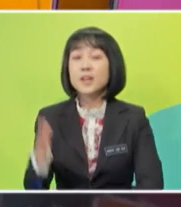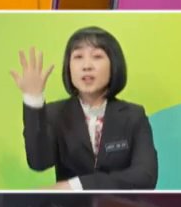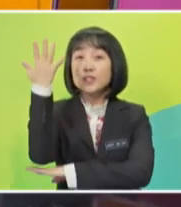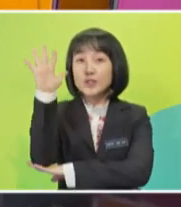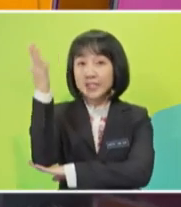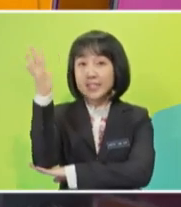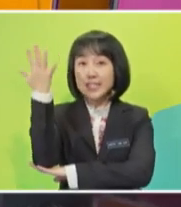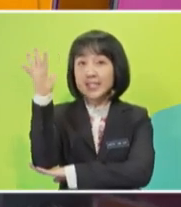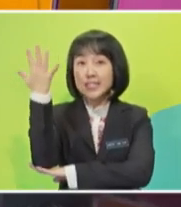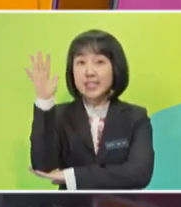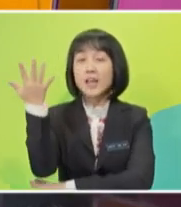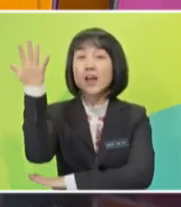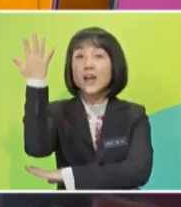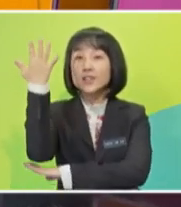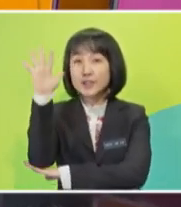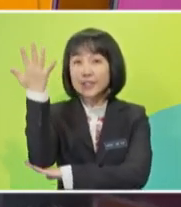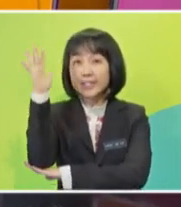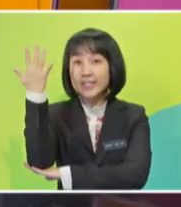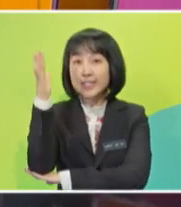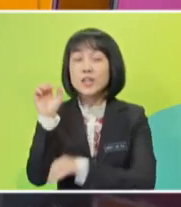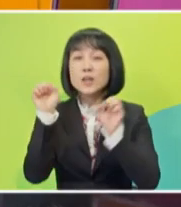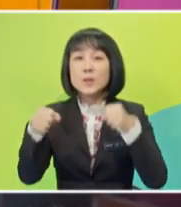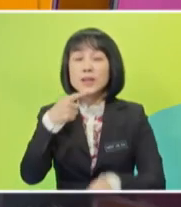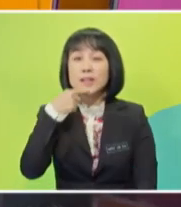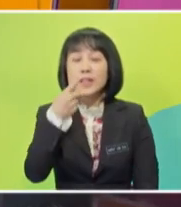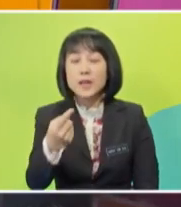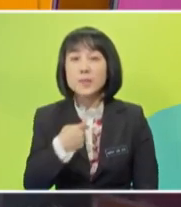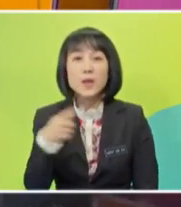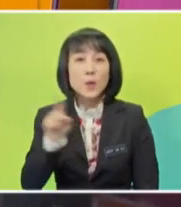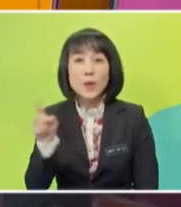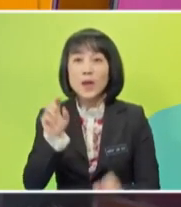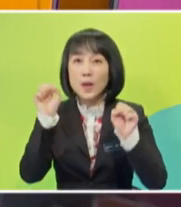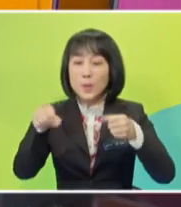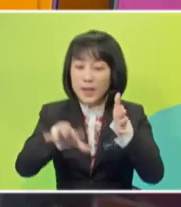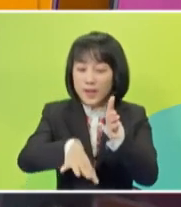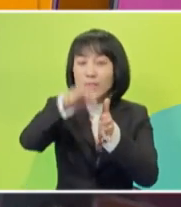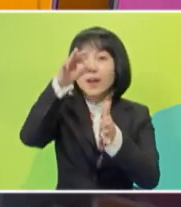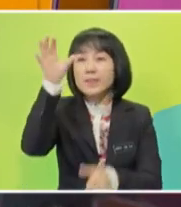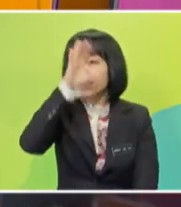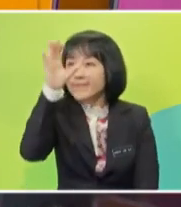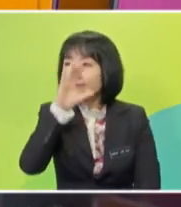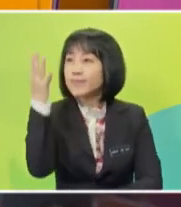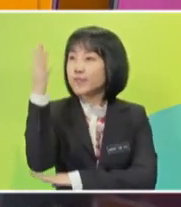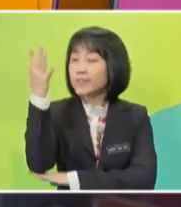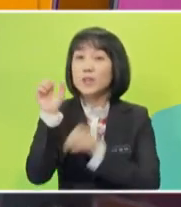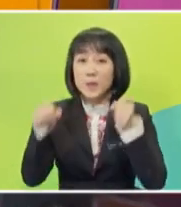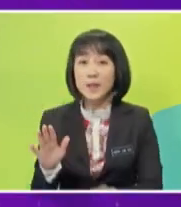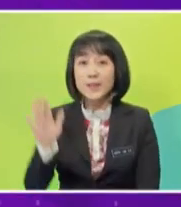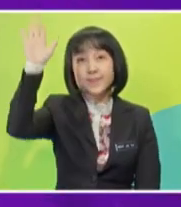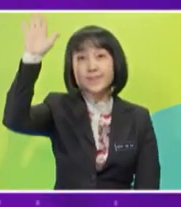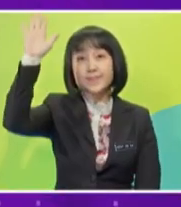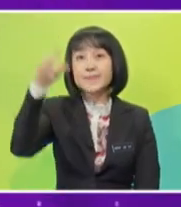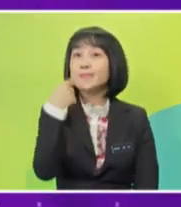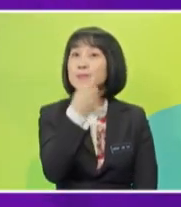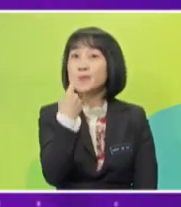trees. Trees. Can you tell me where you can find trees? Okay, you can raise your hand. Who would